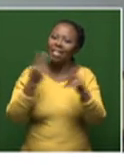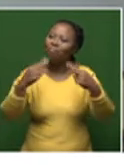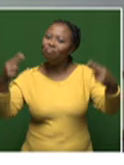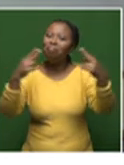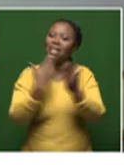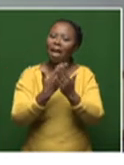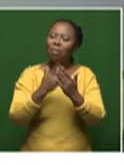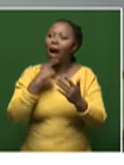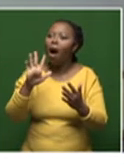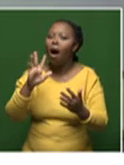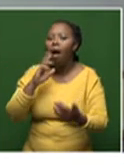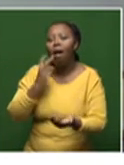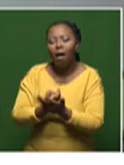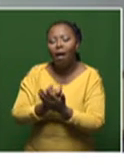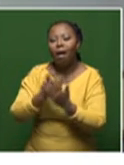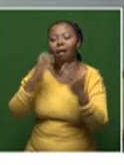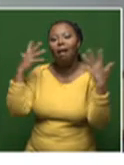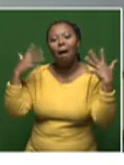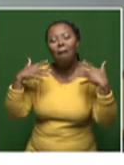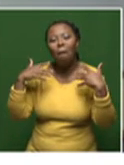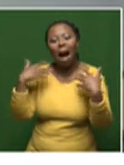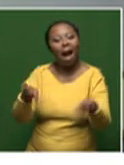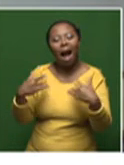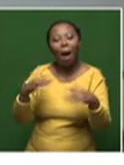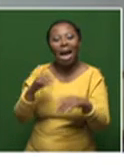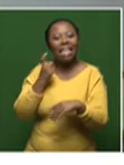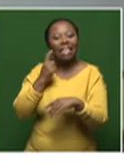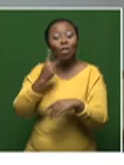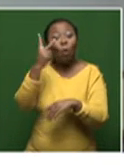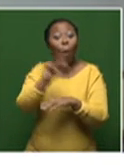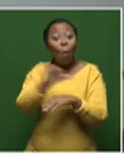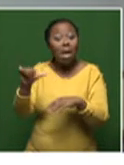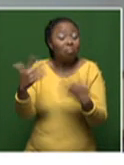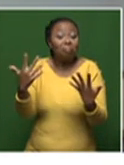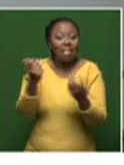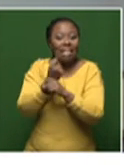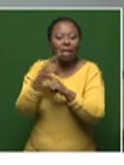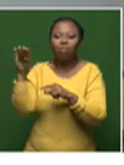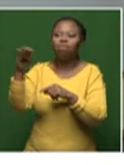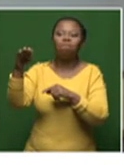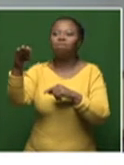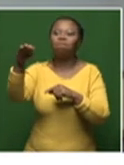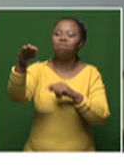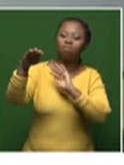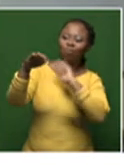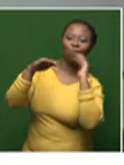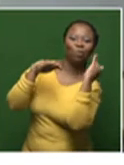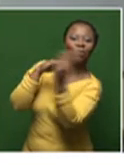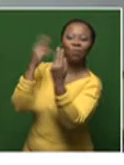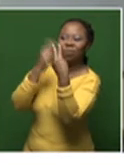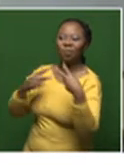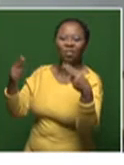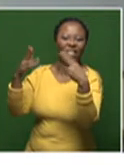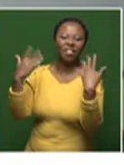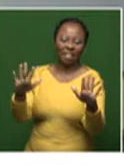said, wow, that's amazing. That was so easy. And in 2 weeks, the taxi was on the road. Wow. And I love the way the whole